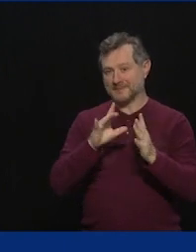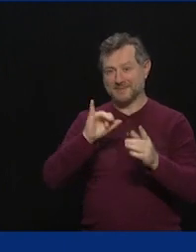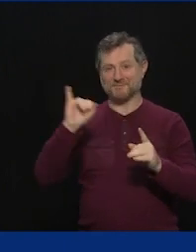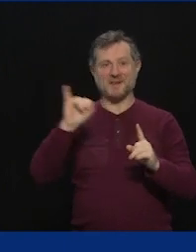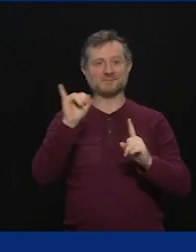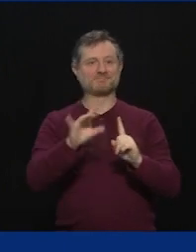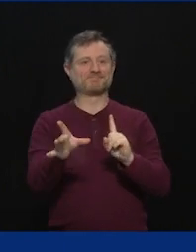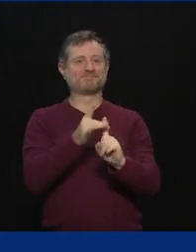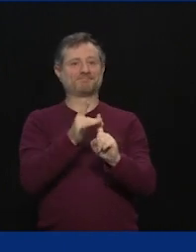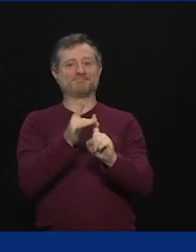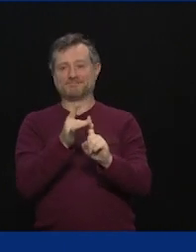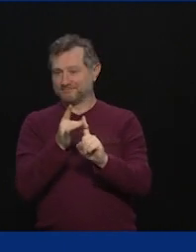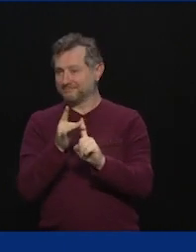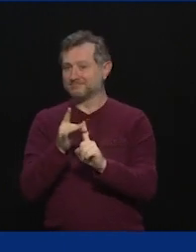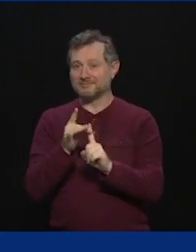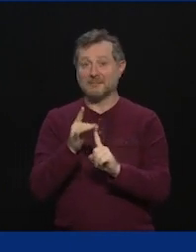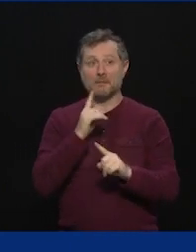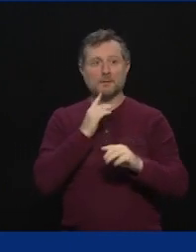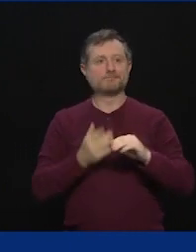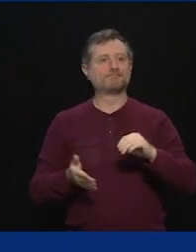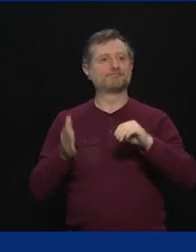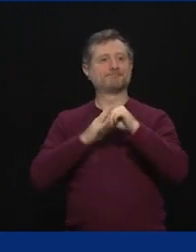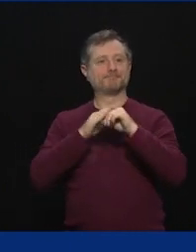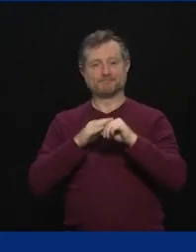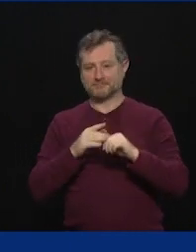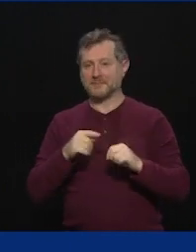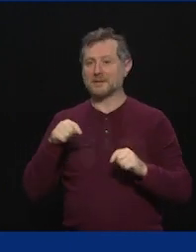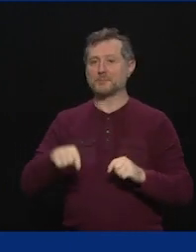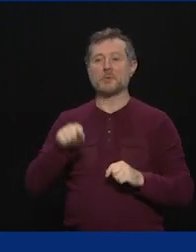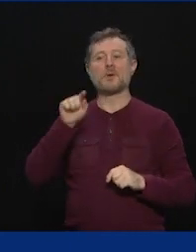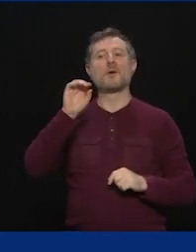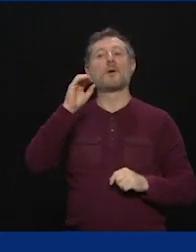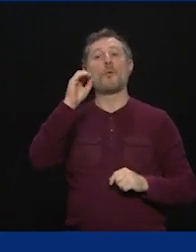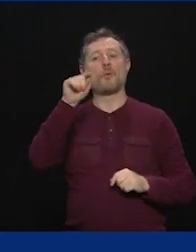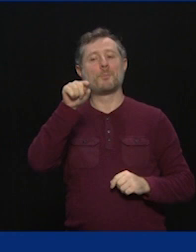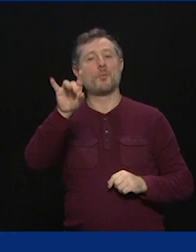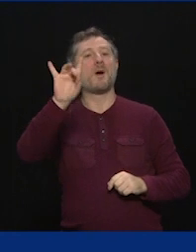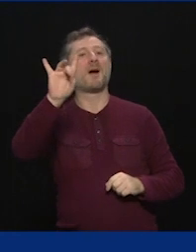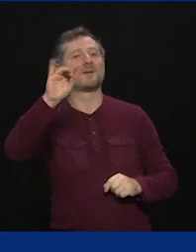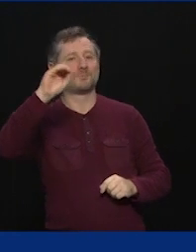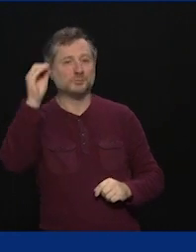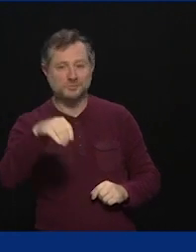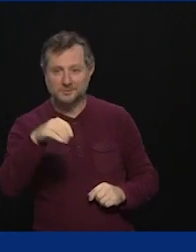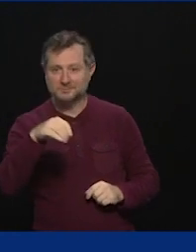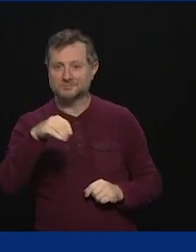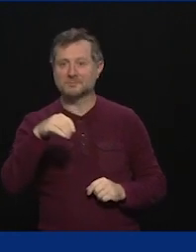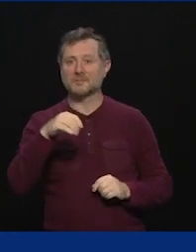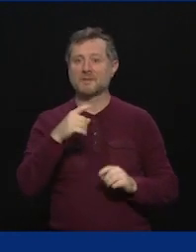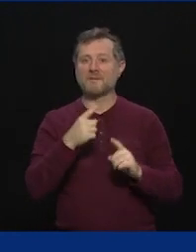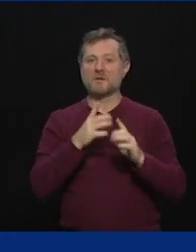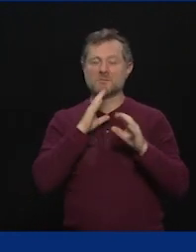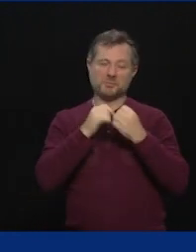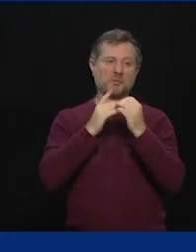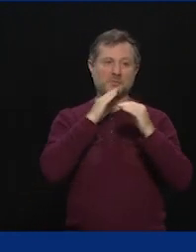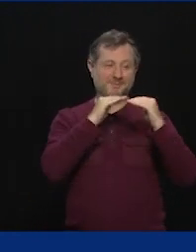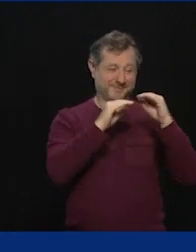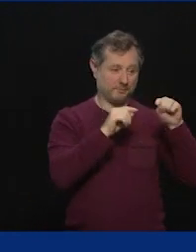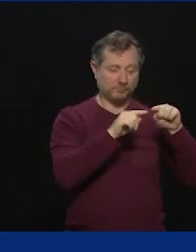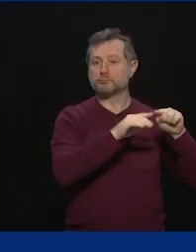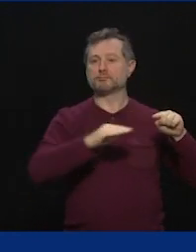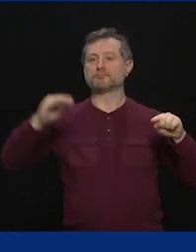cases. 0.8% of all cases are breakthrough. People have already been vaccinated, and hospitalizations creeping up a little bit.